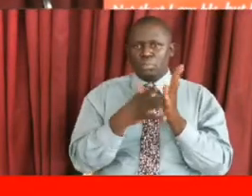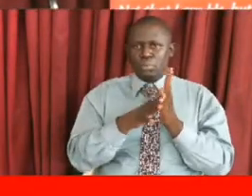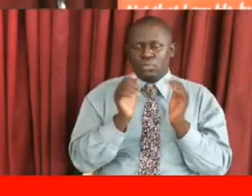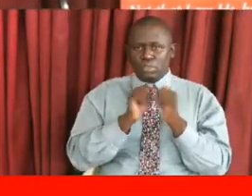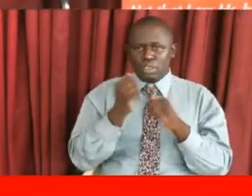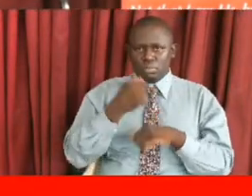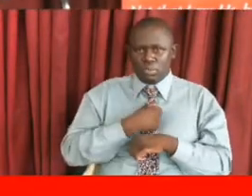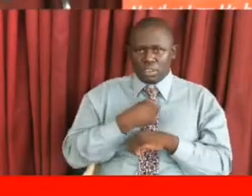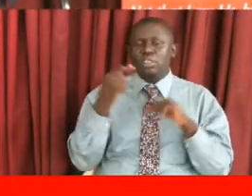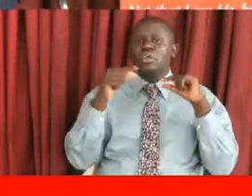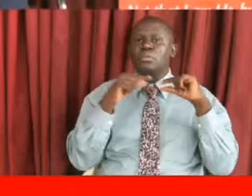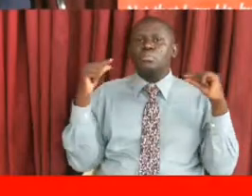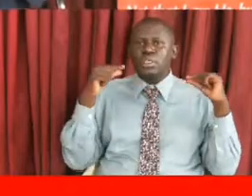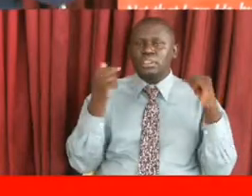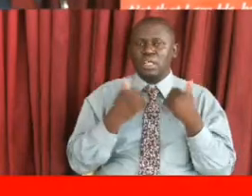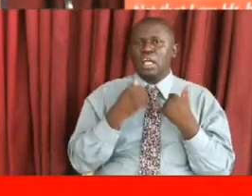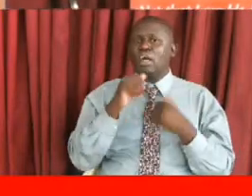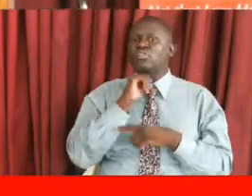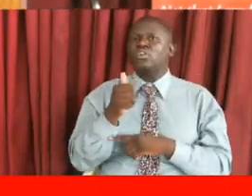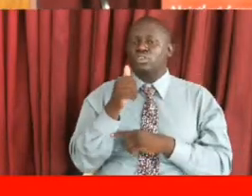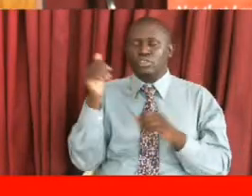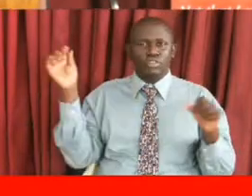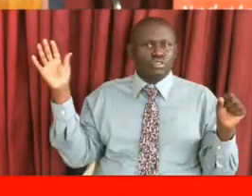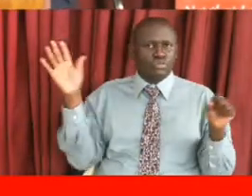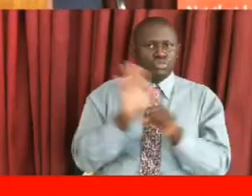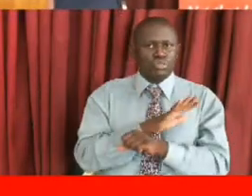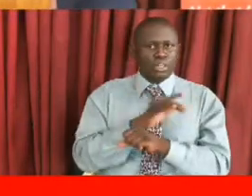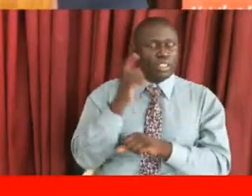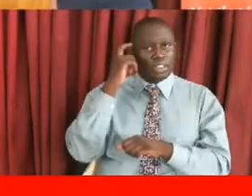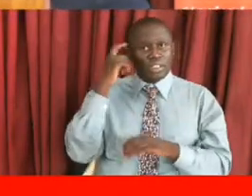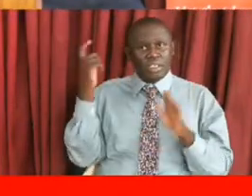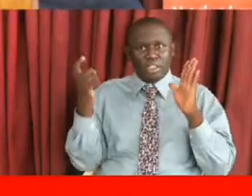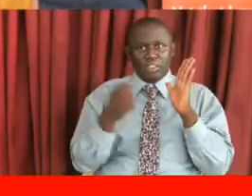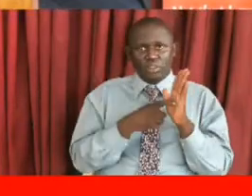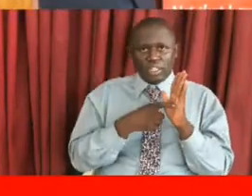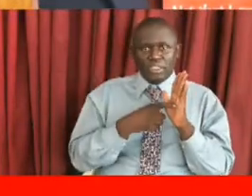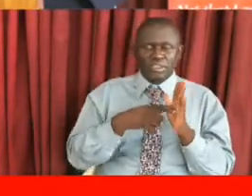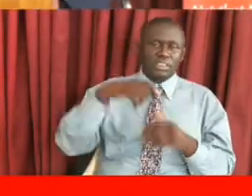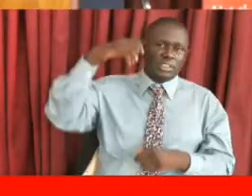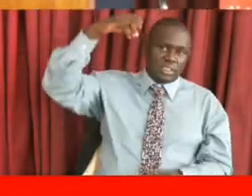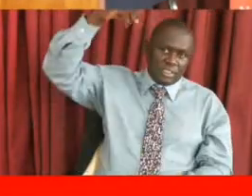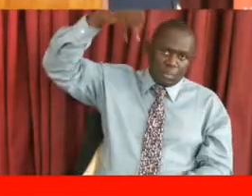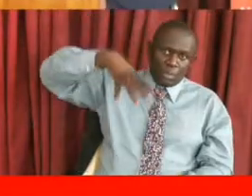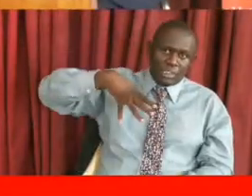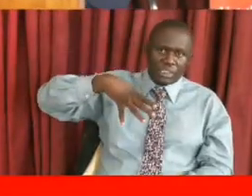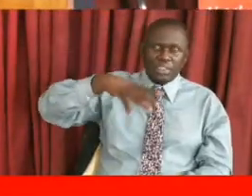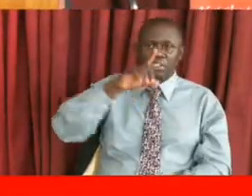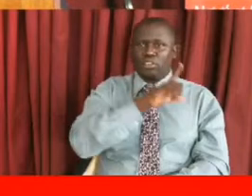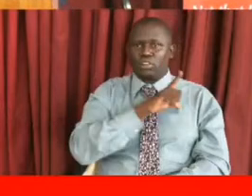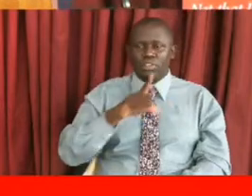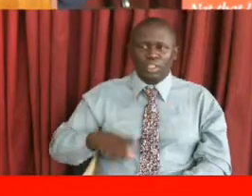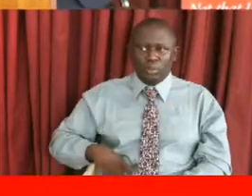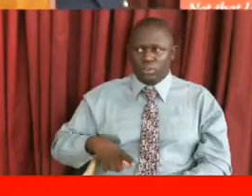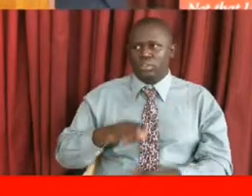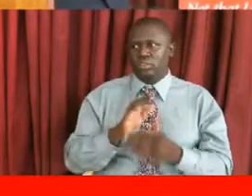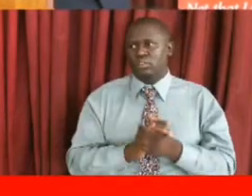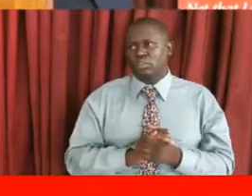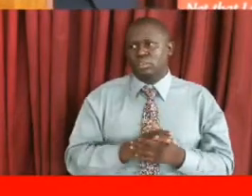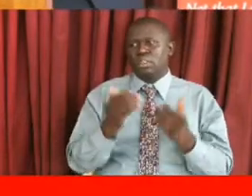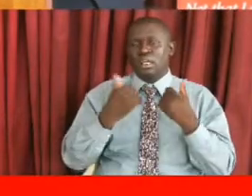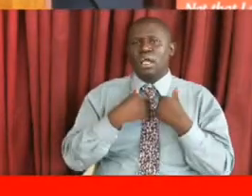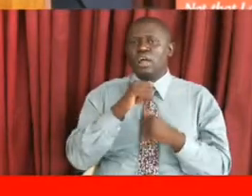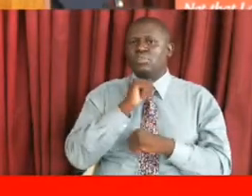preacher I have not fully recognized the presence of the Lord here with me I have